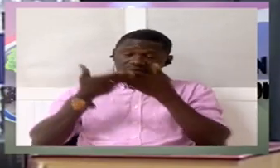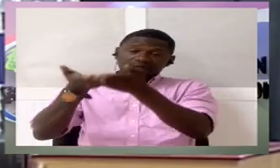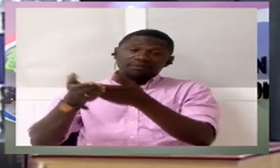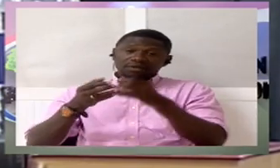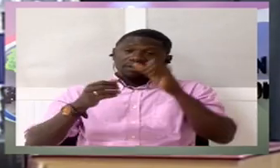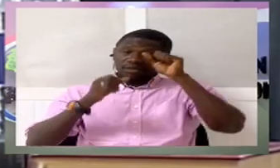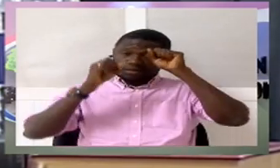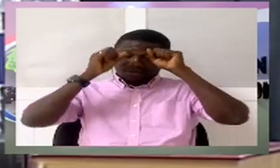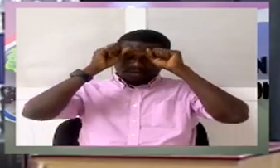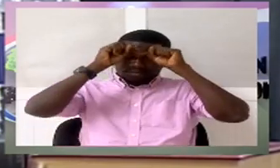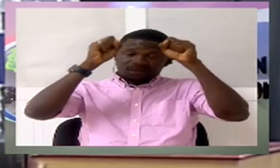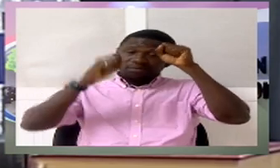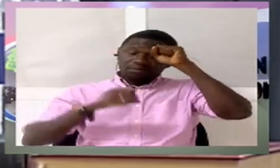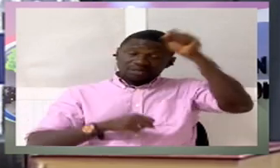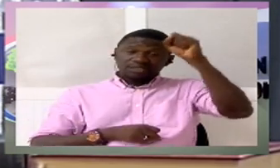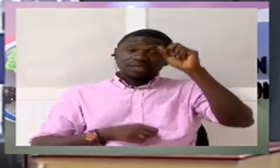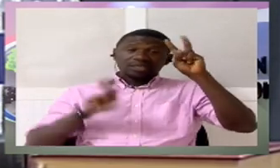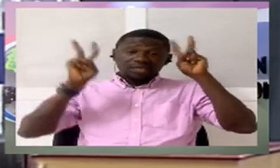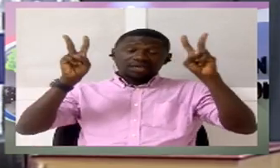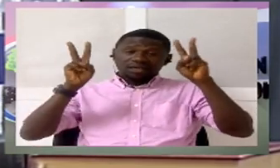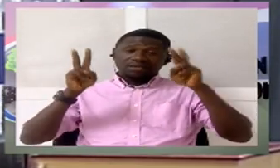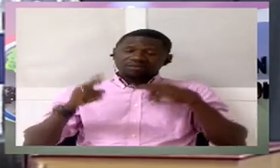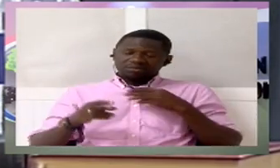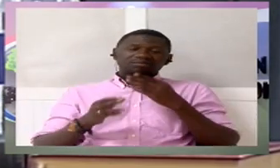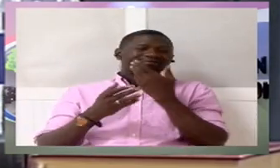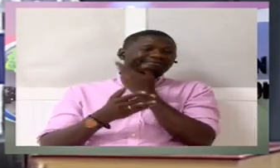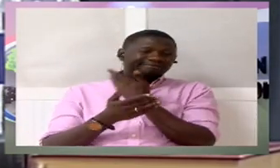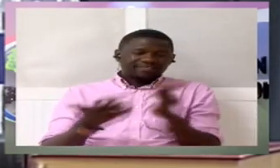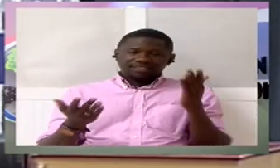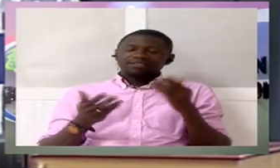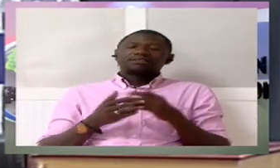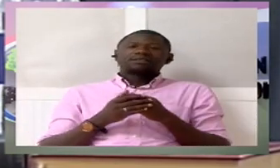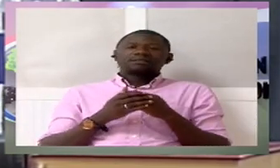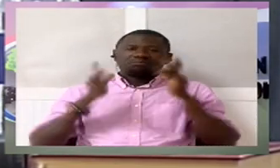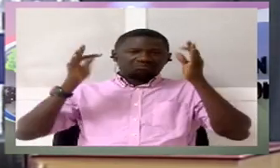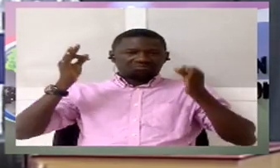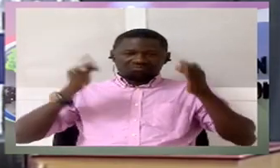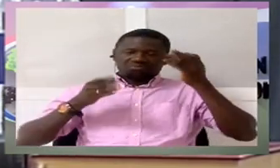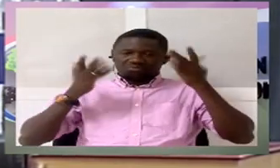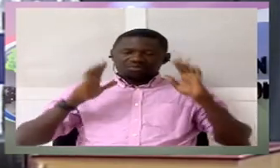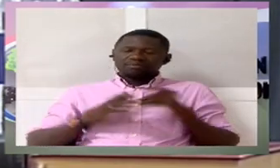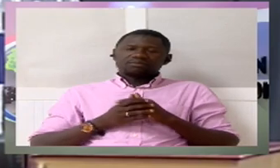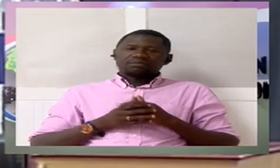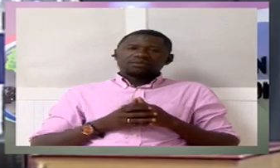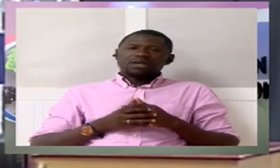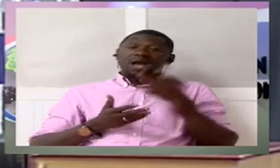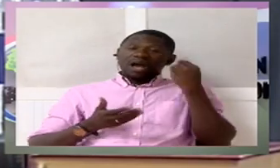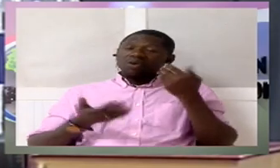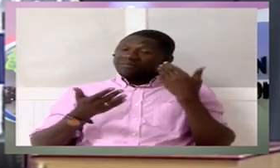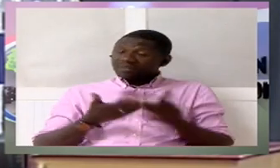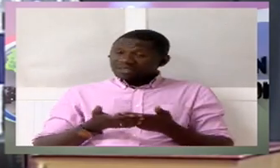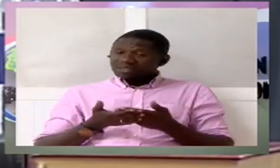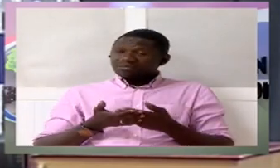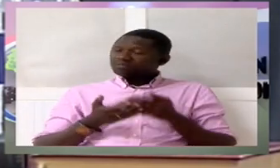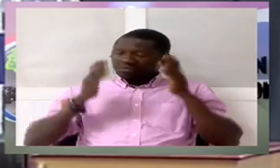file. He would put an end to this case. But butu inata la banyame. But how they ended eventually? Man na olelo. That is what I don't know. But Baba anyin